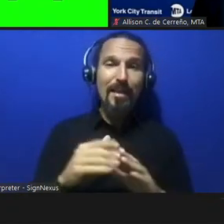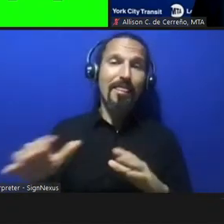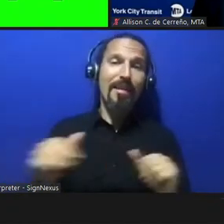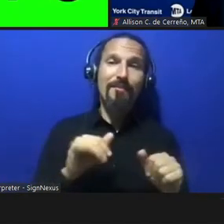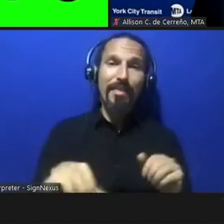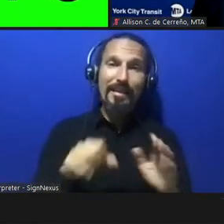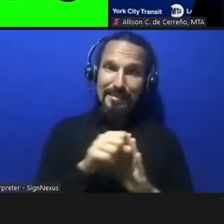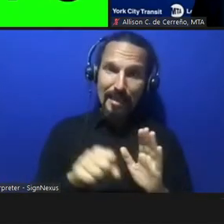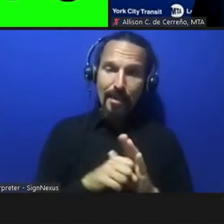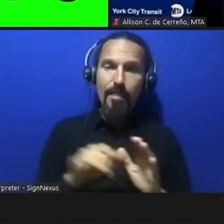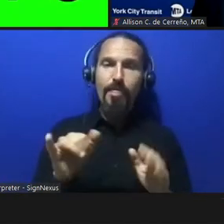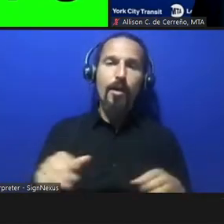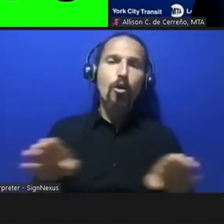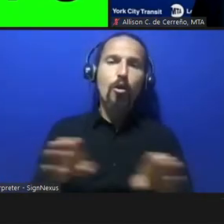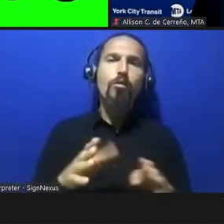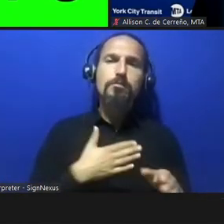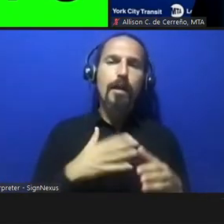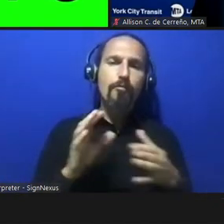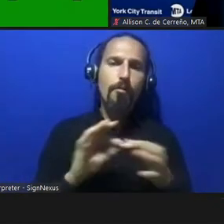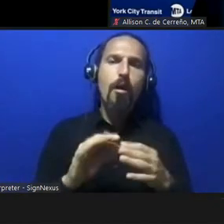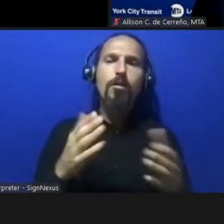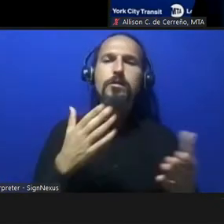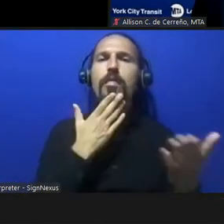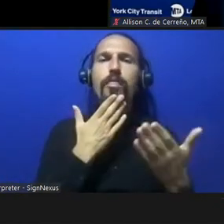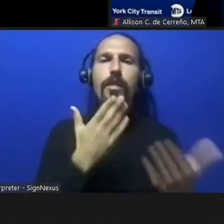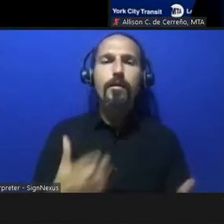that concludes my remarks thank you